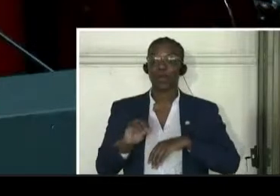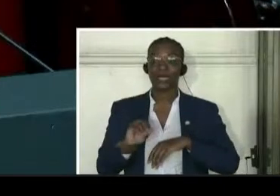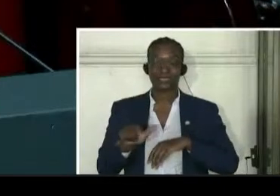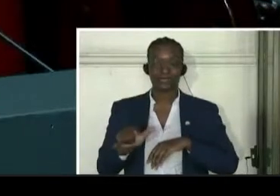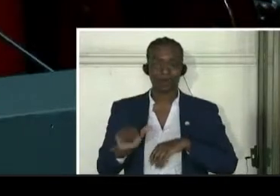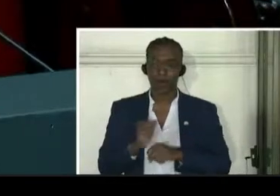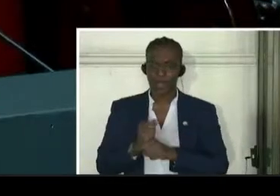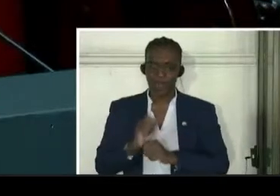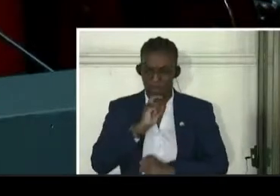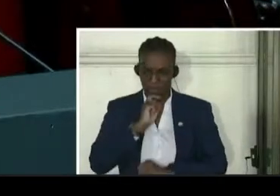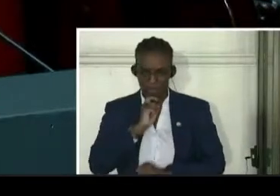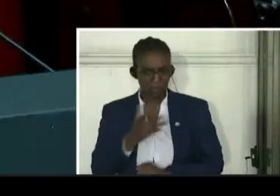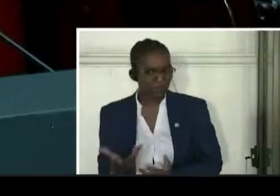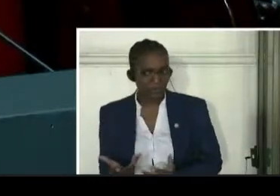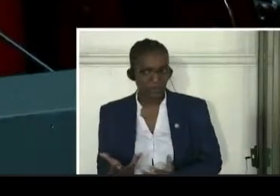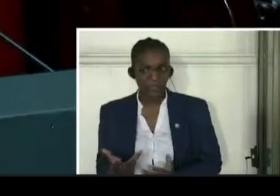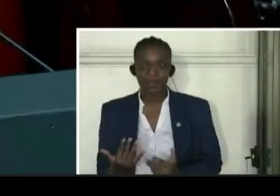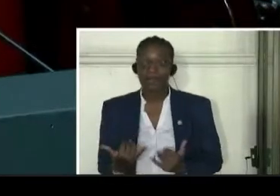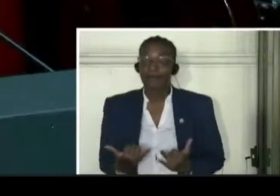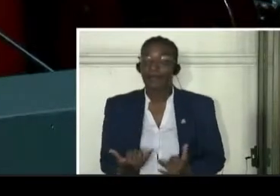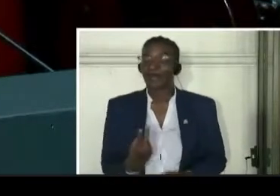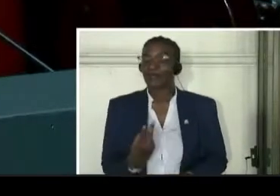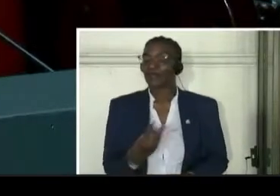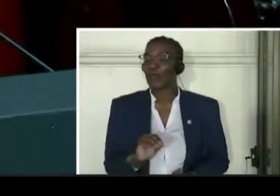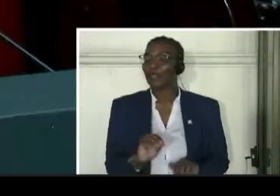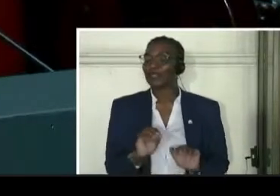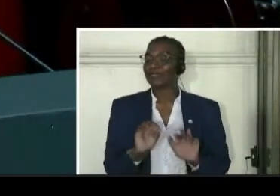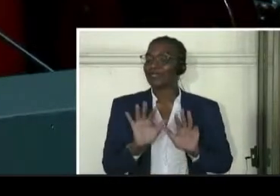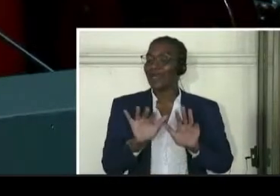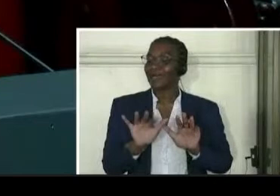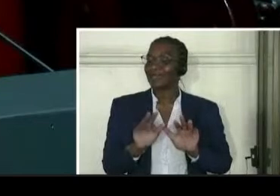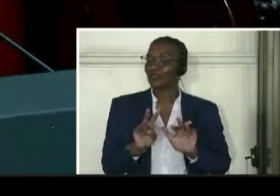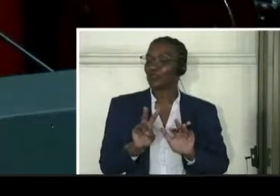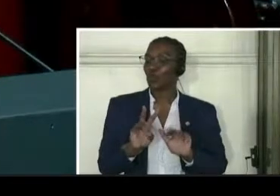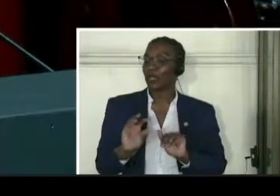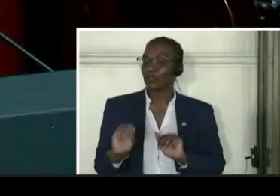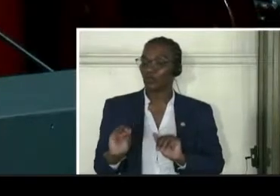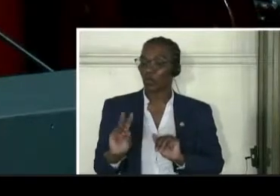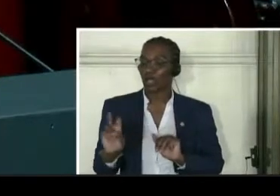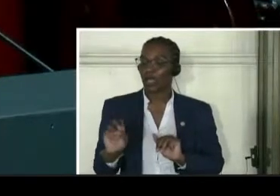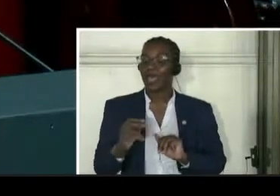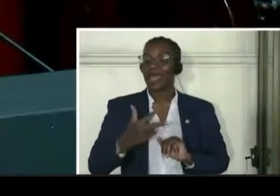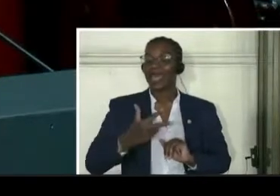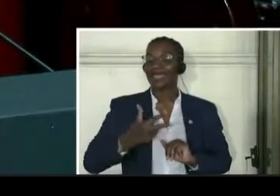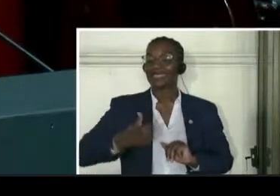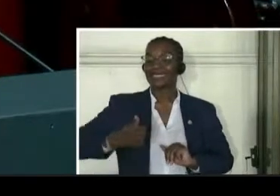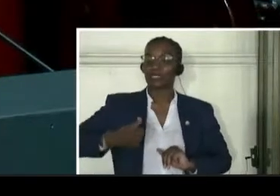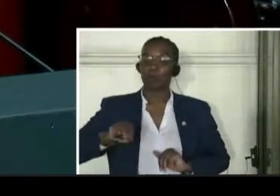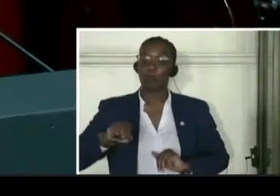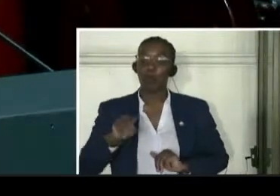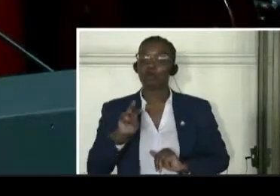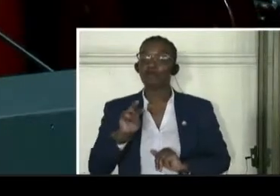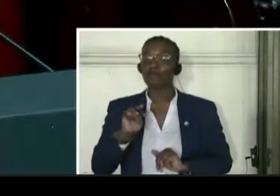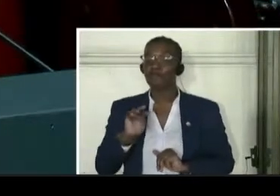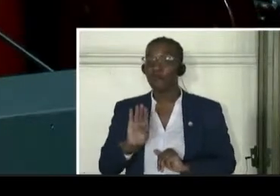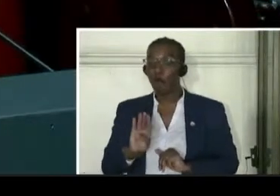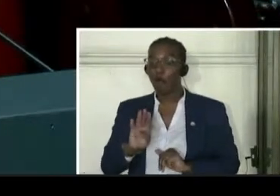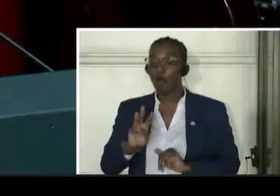still unspent. And in 2019-2020, an allocation of 86.4 million rand